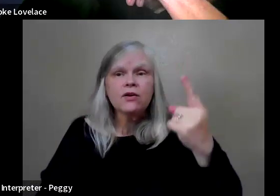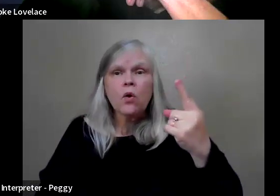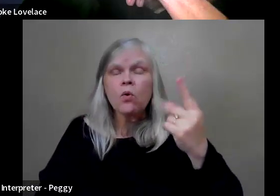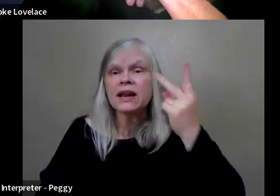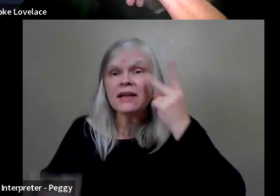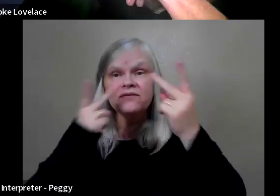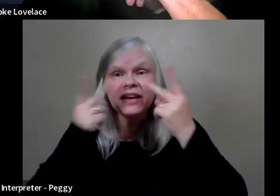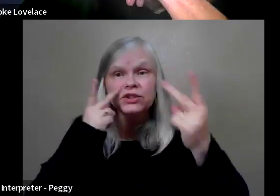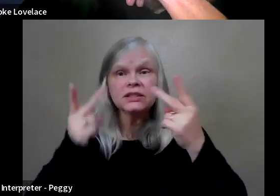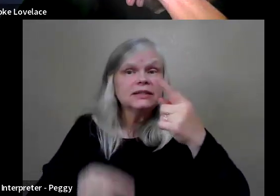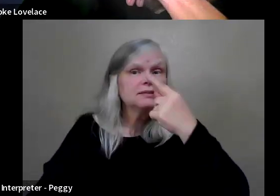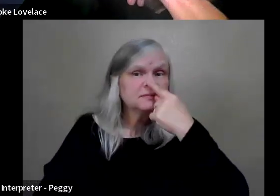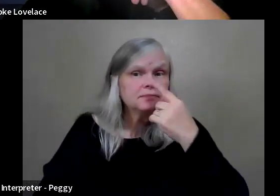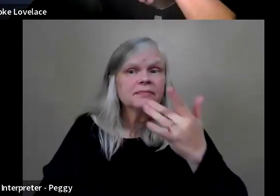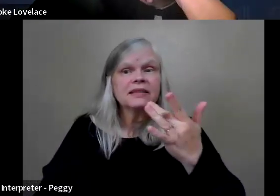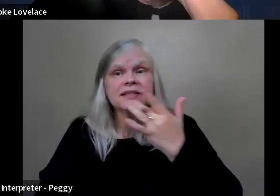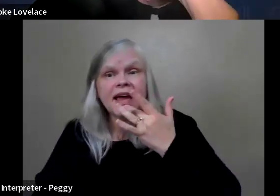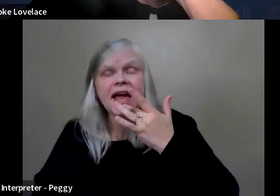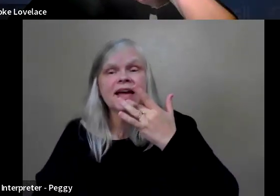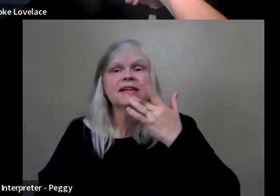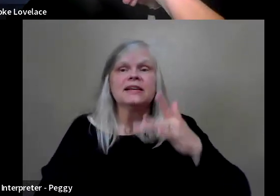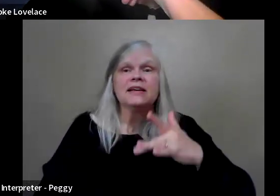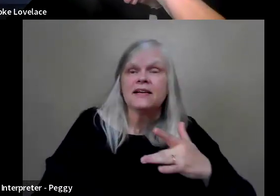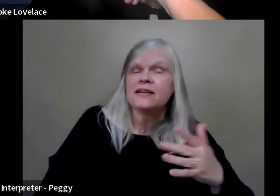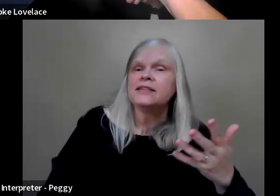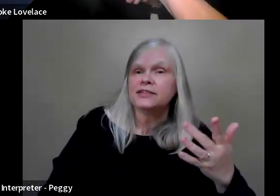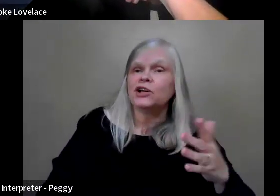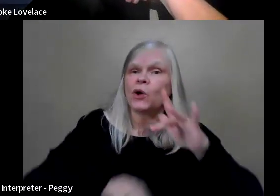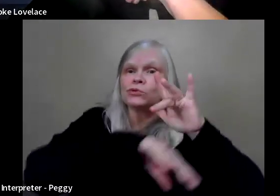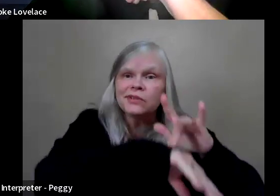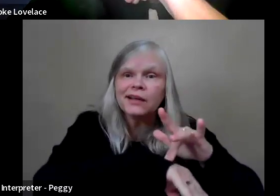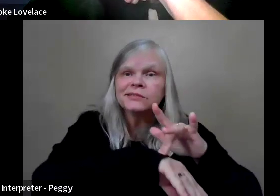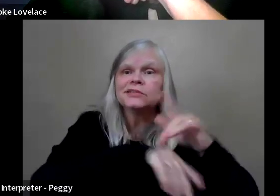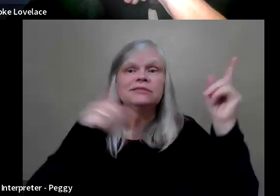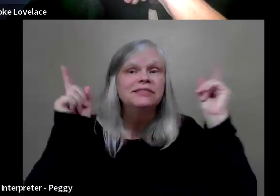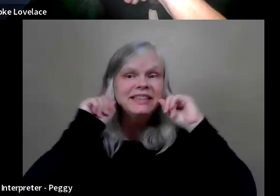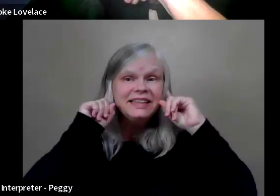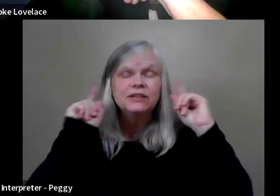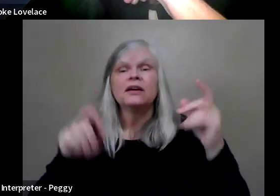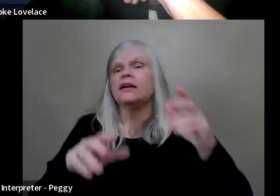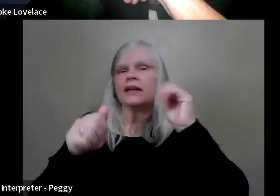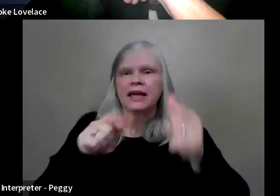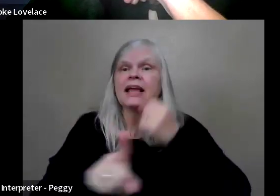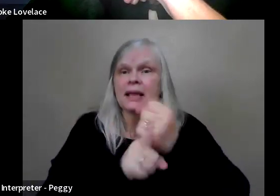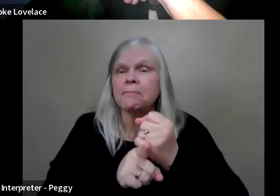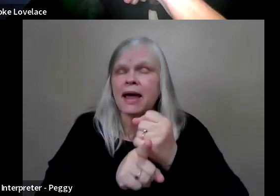vision, but all 5 of our senses can be impacted by dementia.